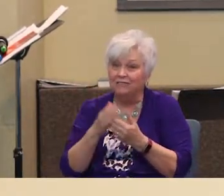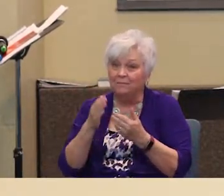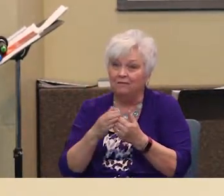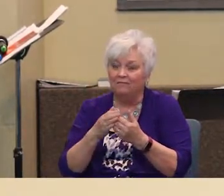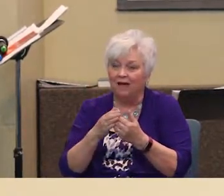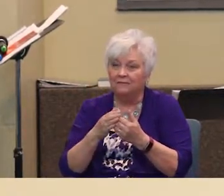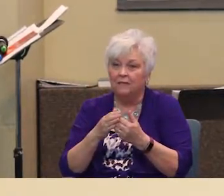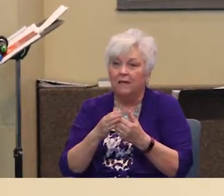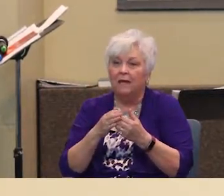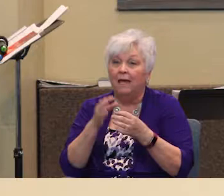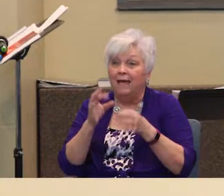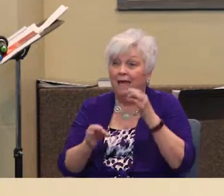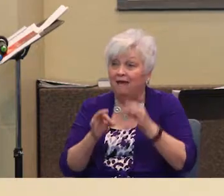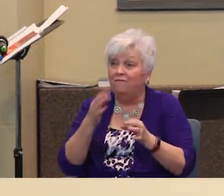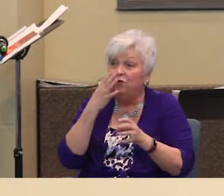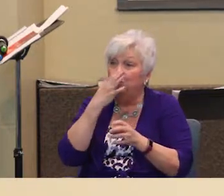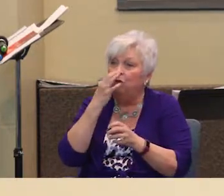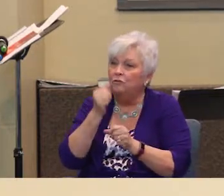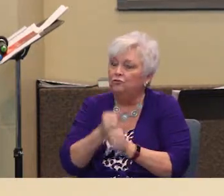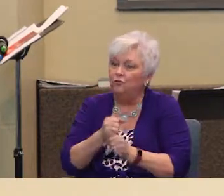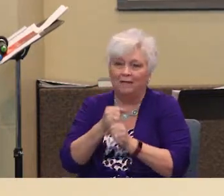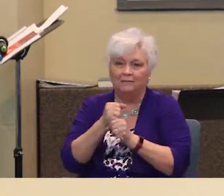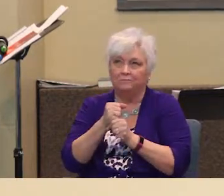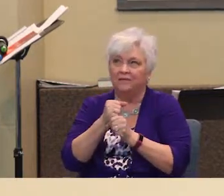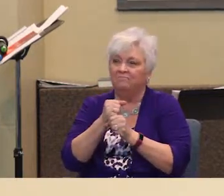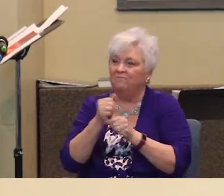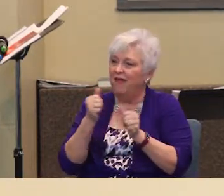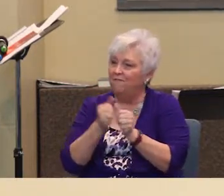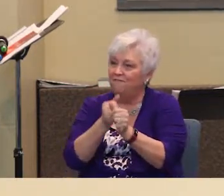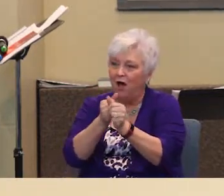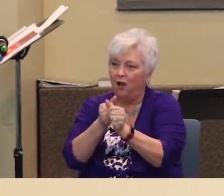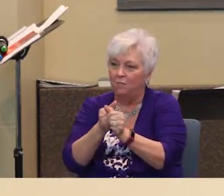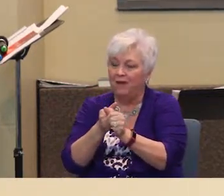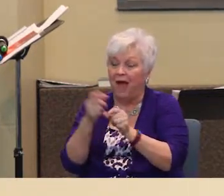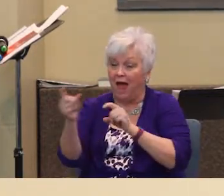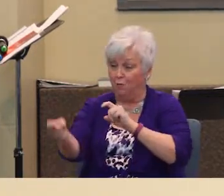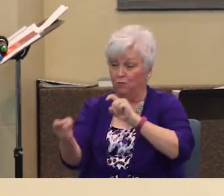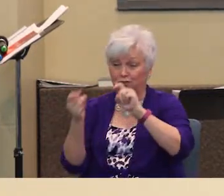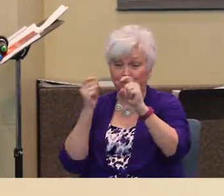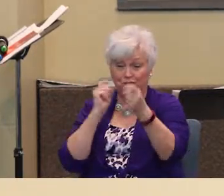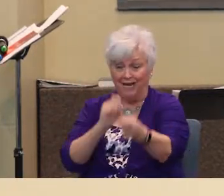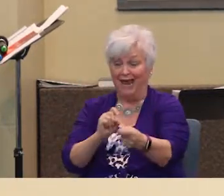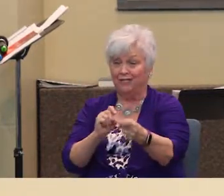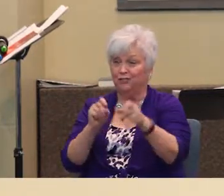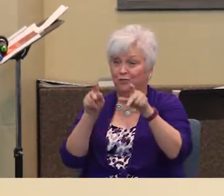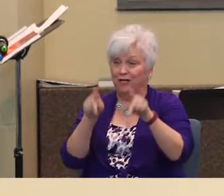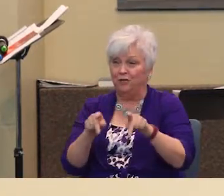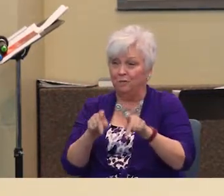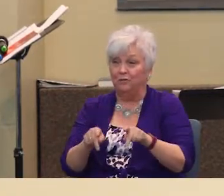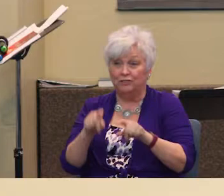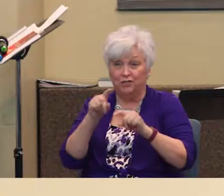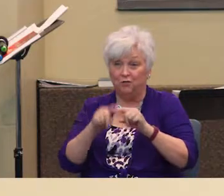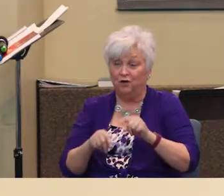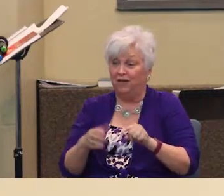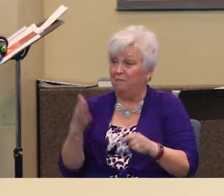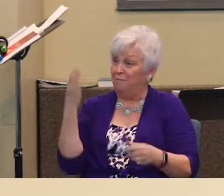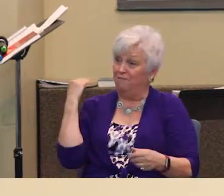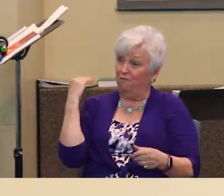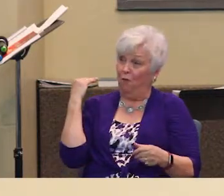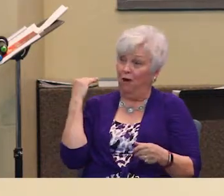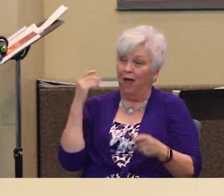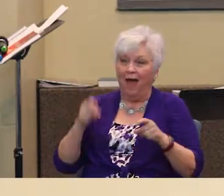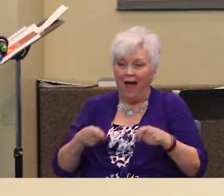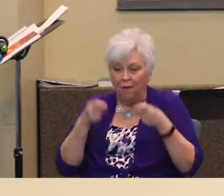will trust me and you will follow me, then I will transform you into a person you could not have been before. I will give you